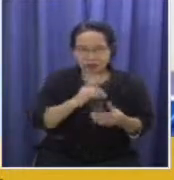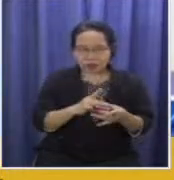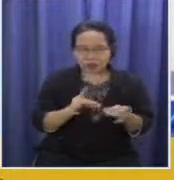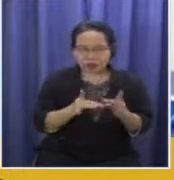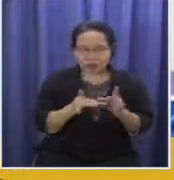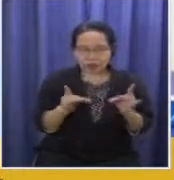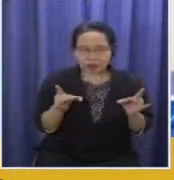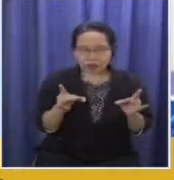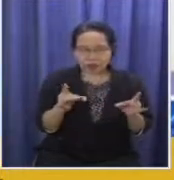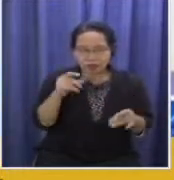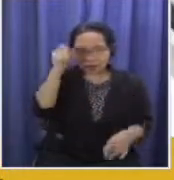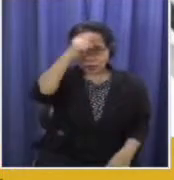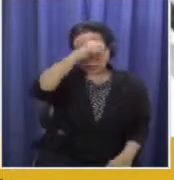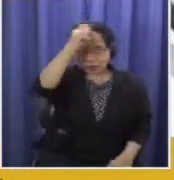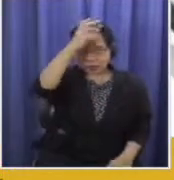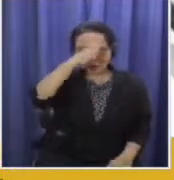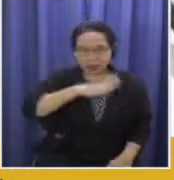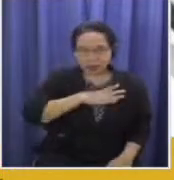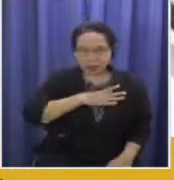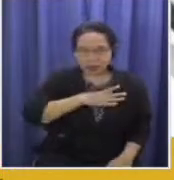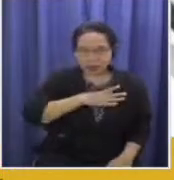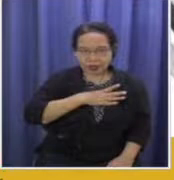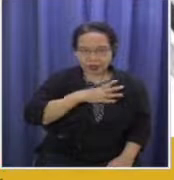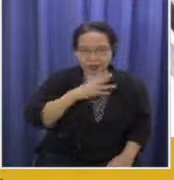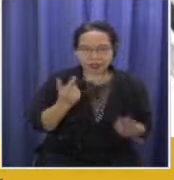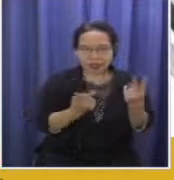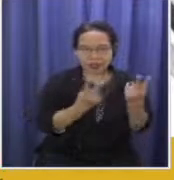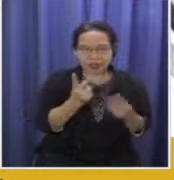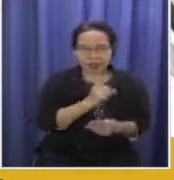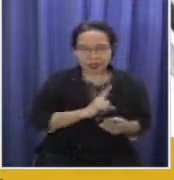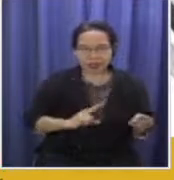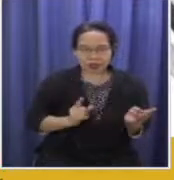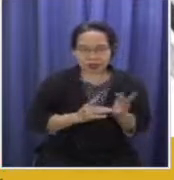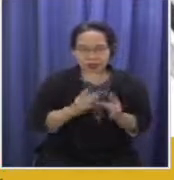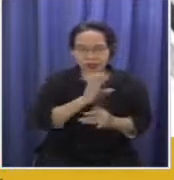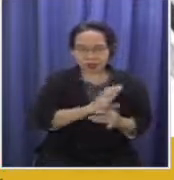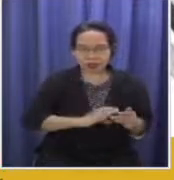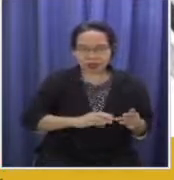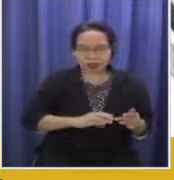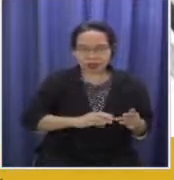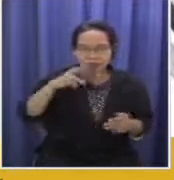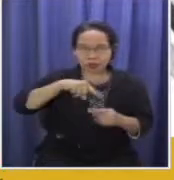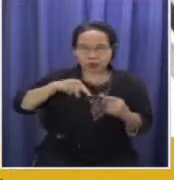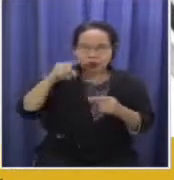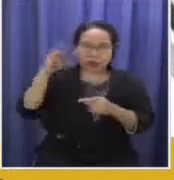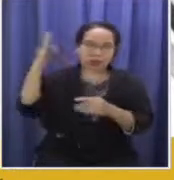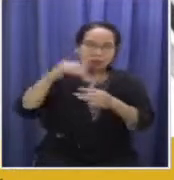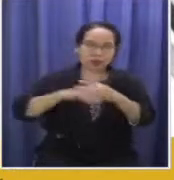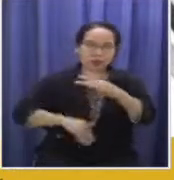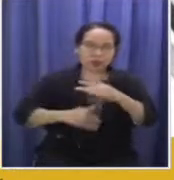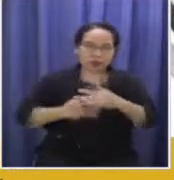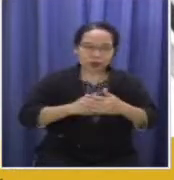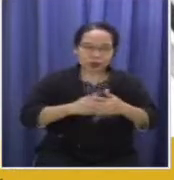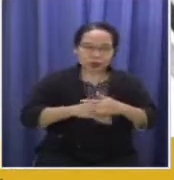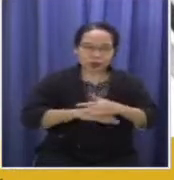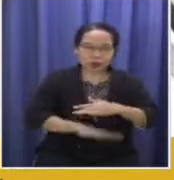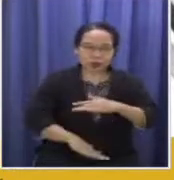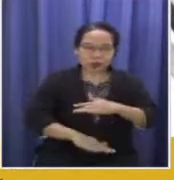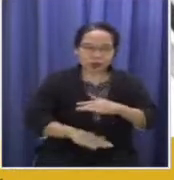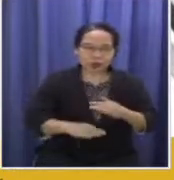of the wise men who visited the Lord Jesus Christ when he was born. They were guided by a